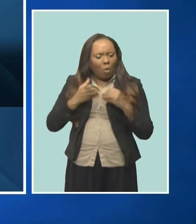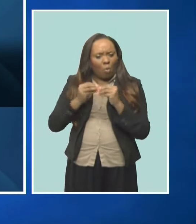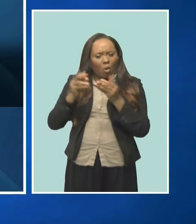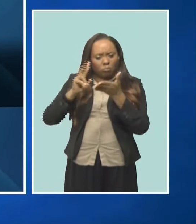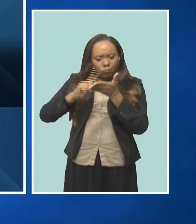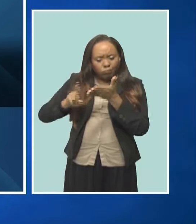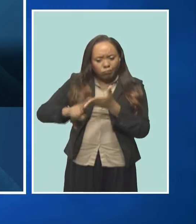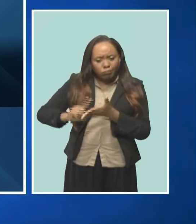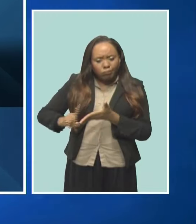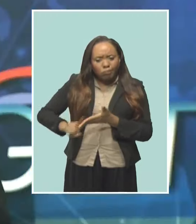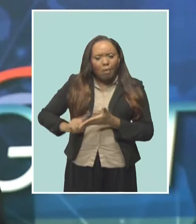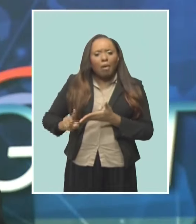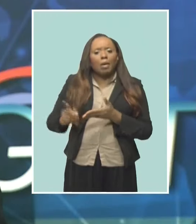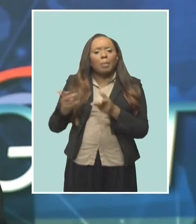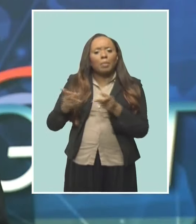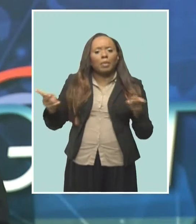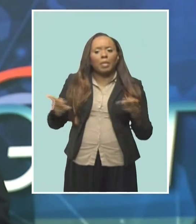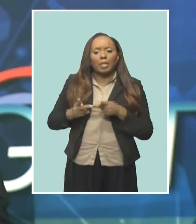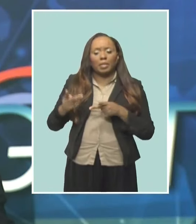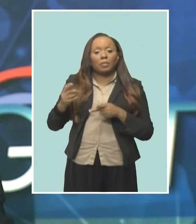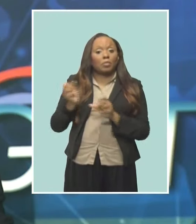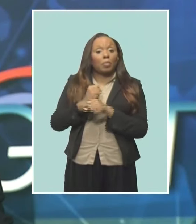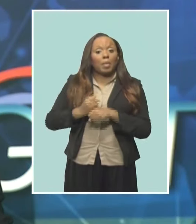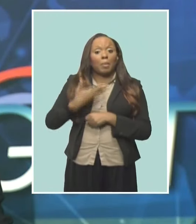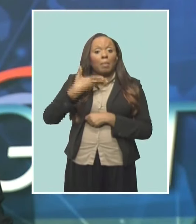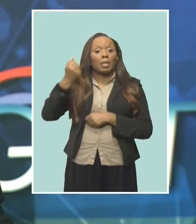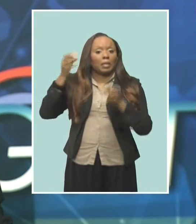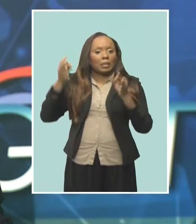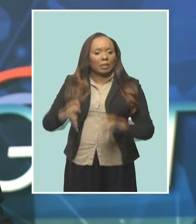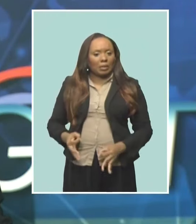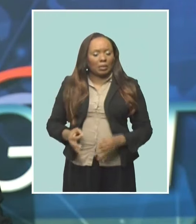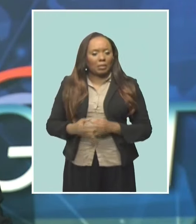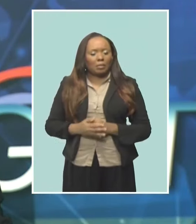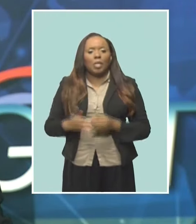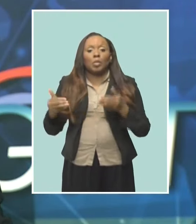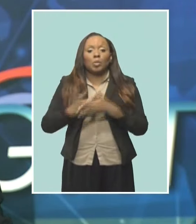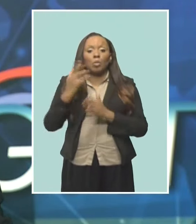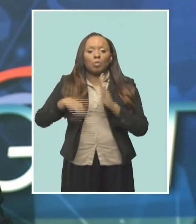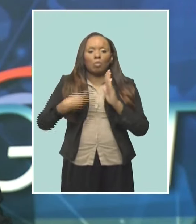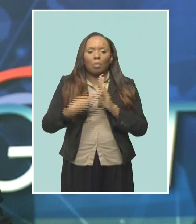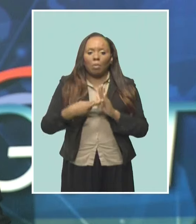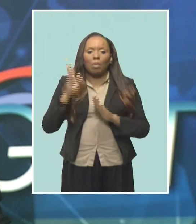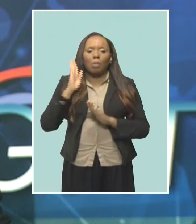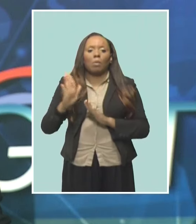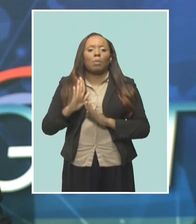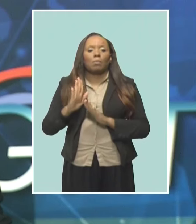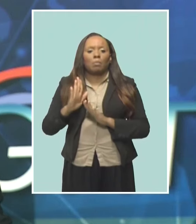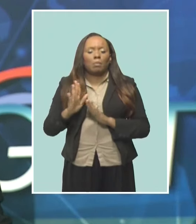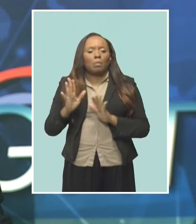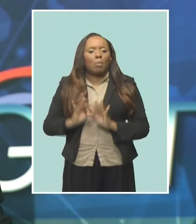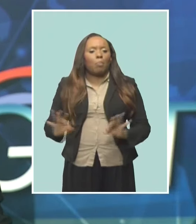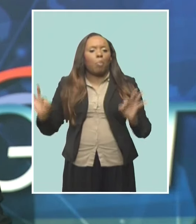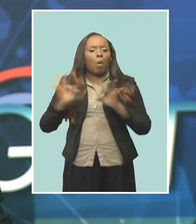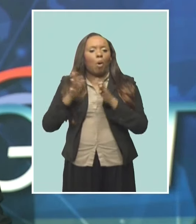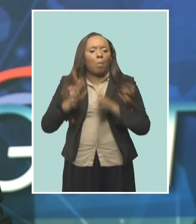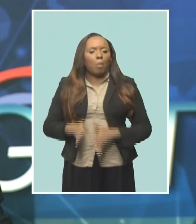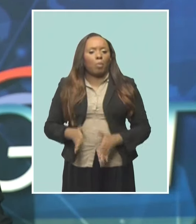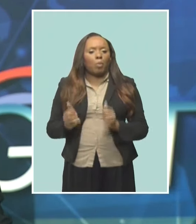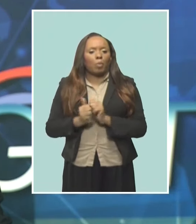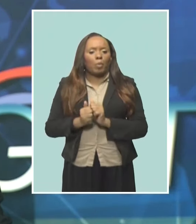informed decision-making. In his new role, Mr. Bruns will also serve as a key liaison with stakeholders and oversee